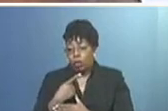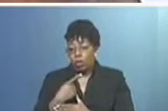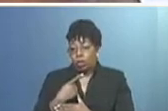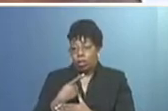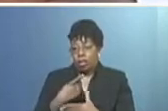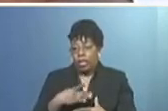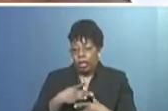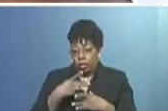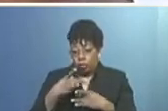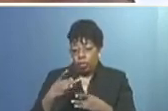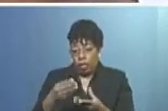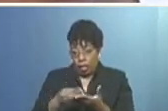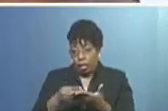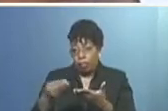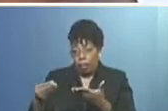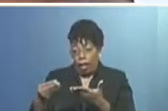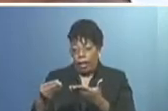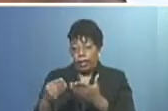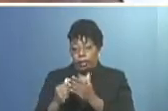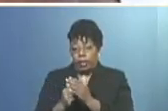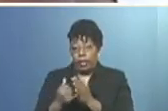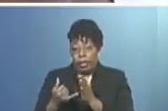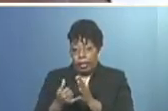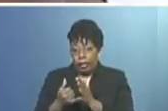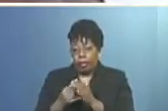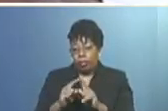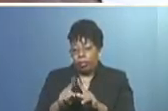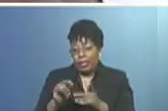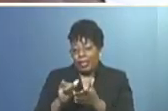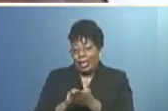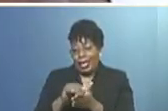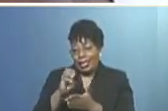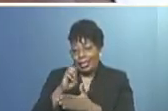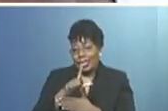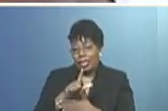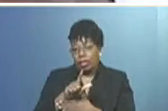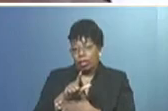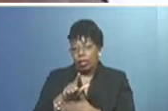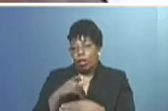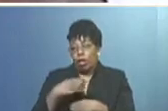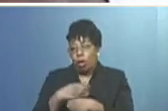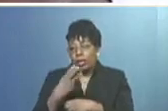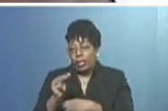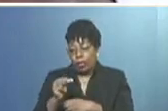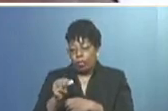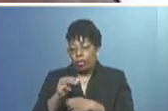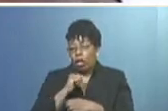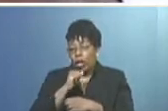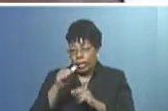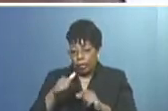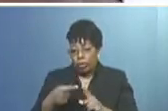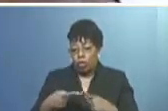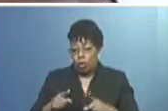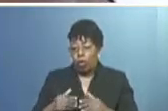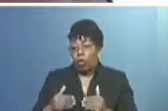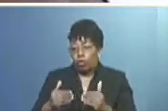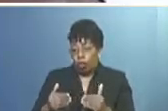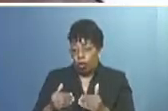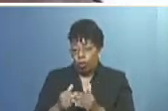purchasing. It just so happened that that deal caused them to not be able to move forward. And so I